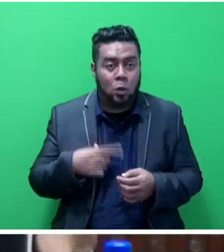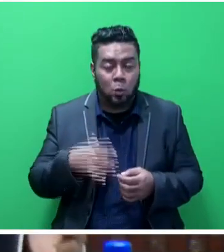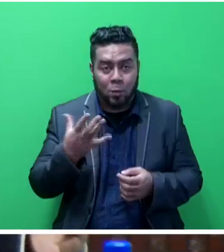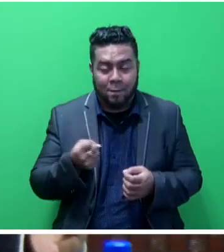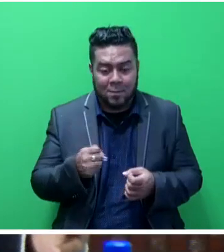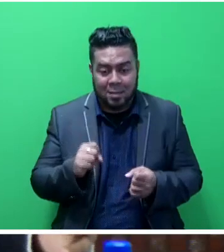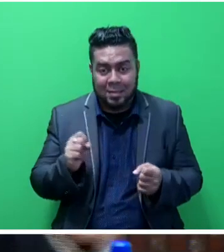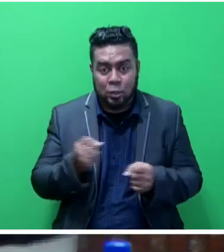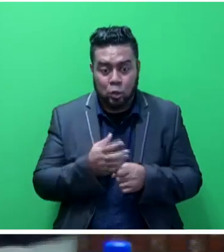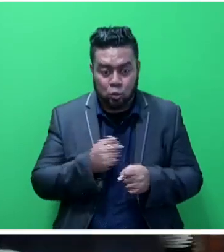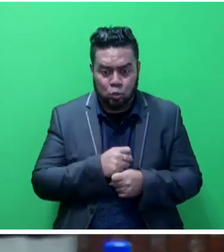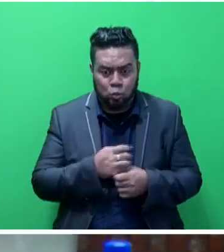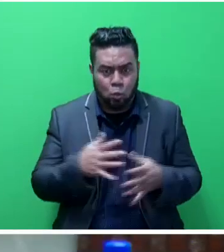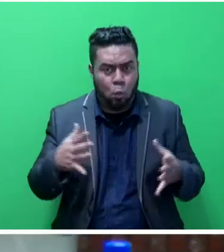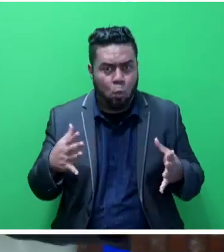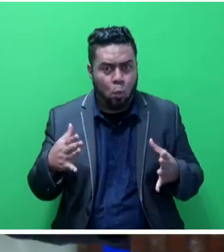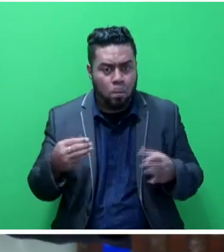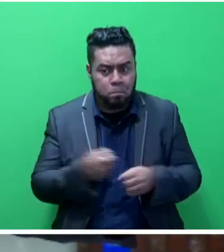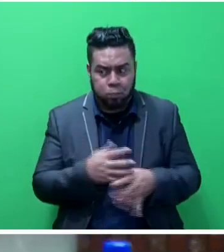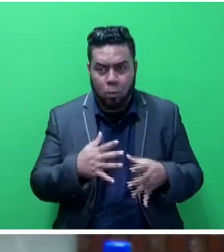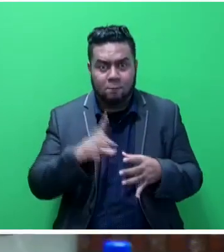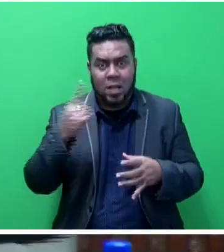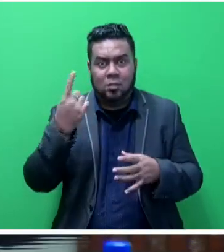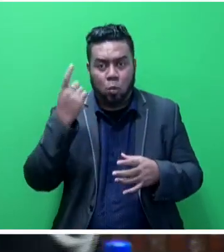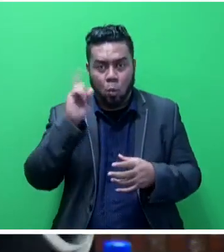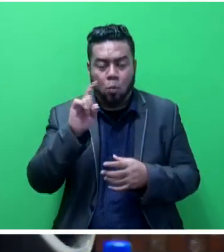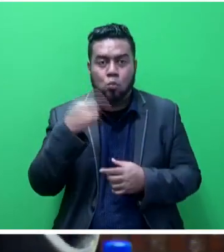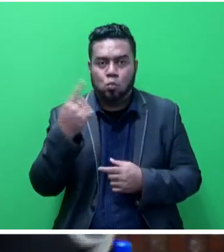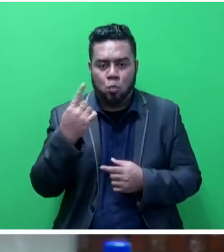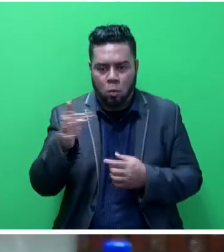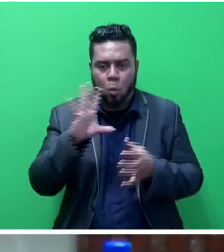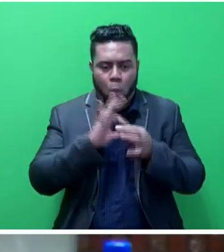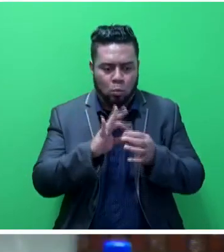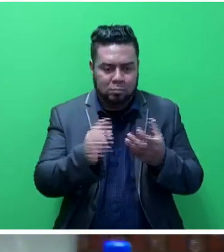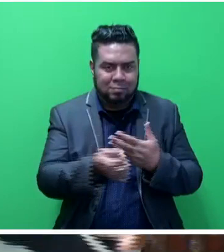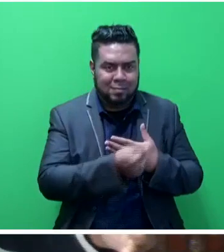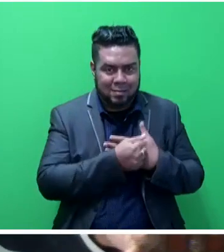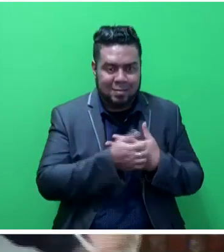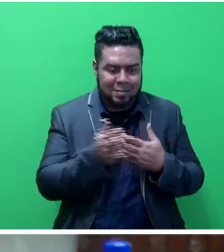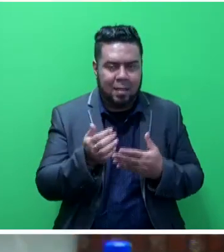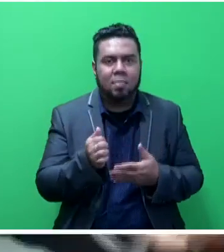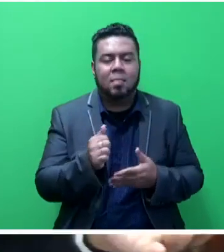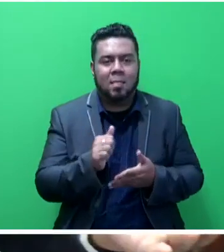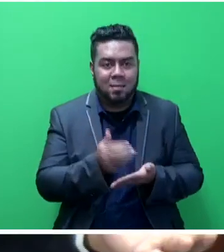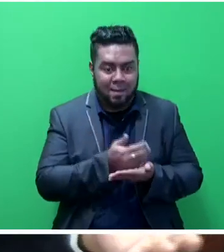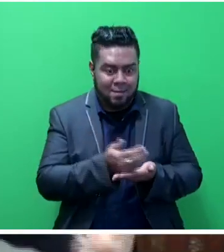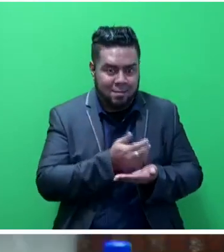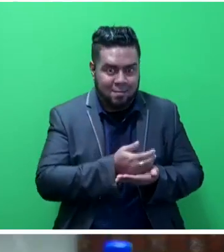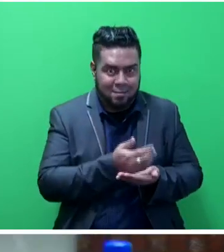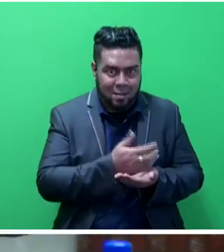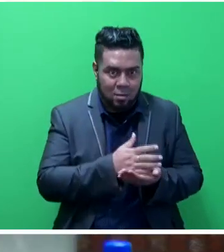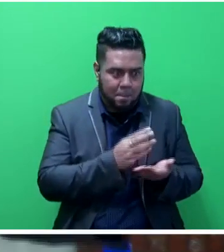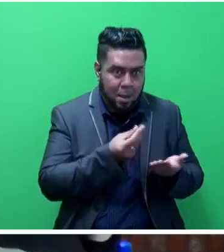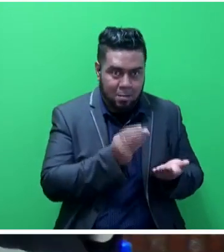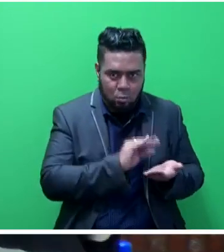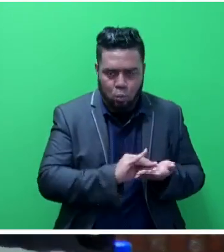external shock, the first call is their own savings, and then government comes in to support them and